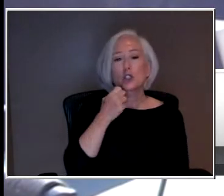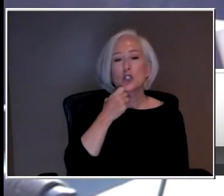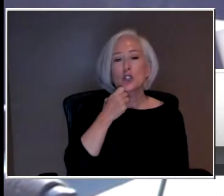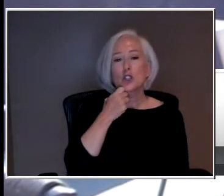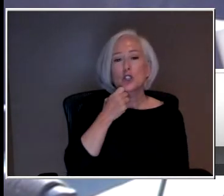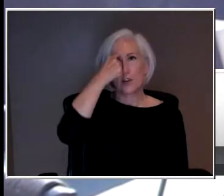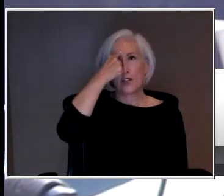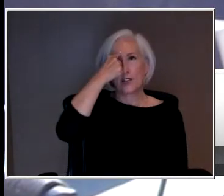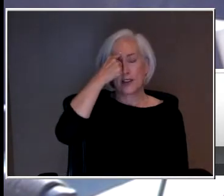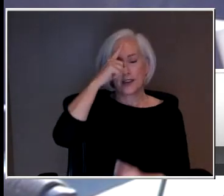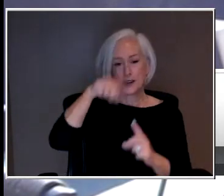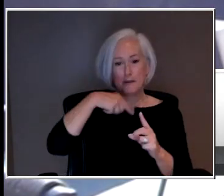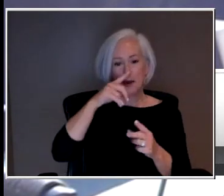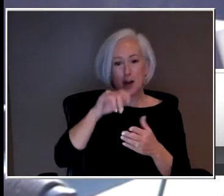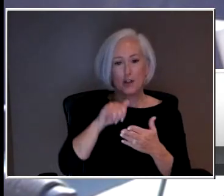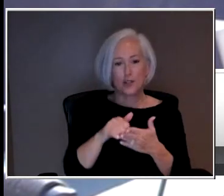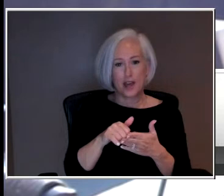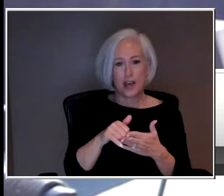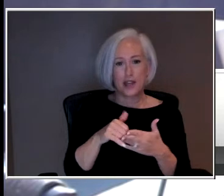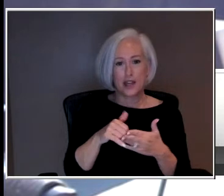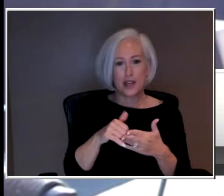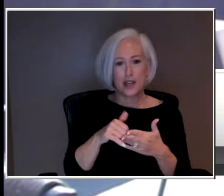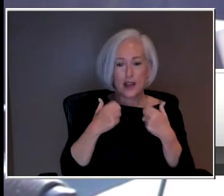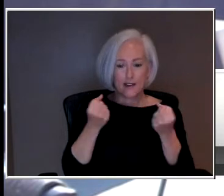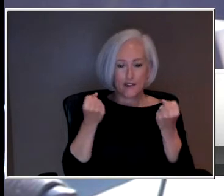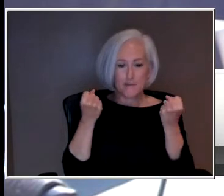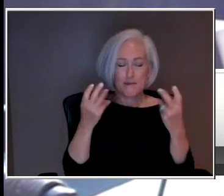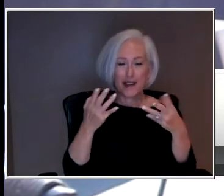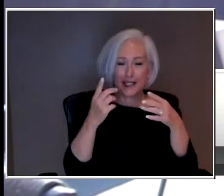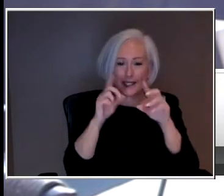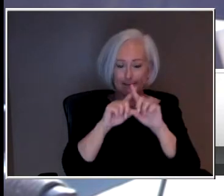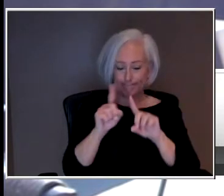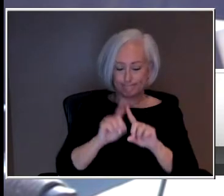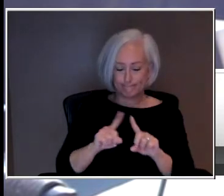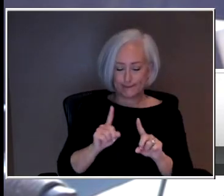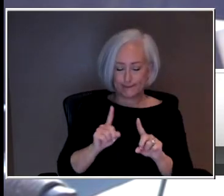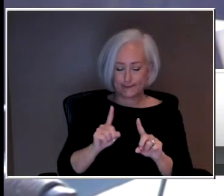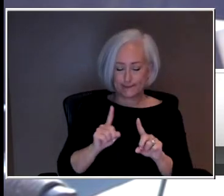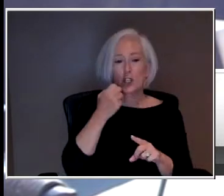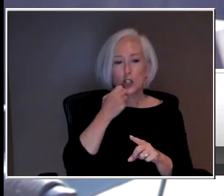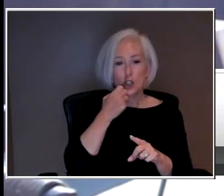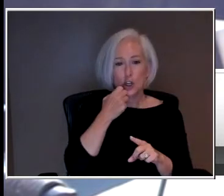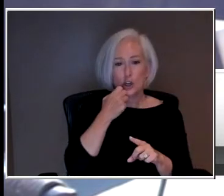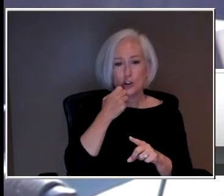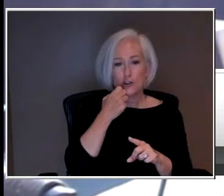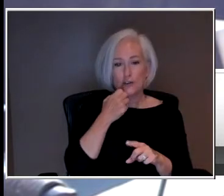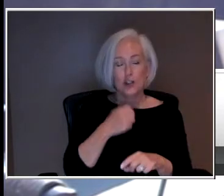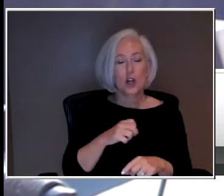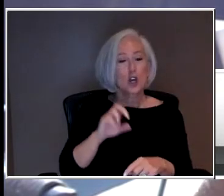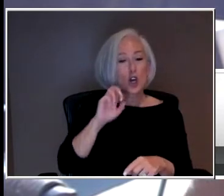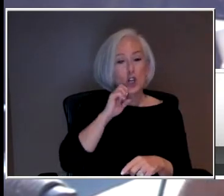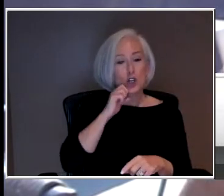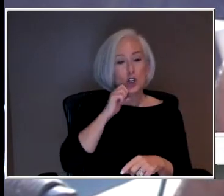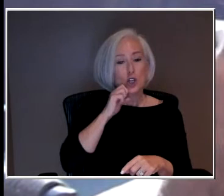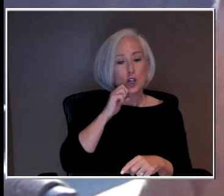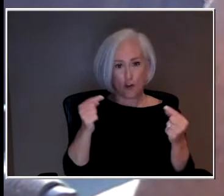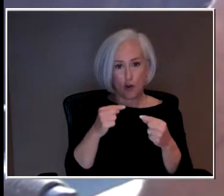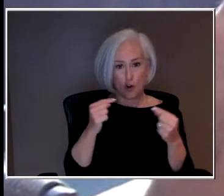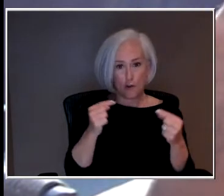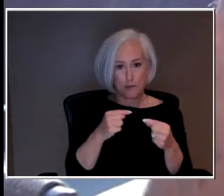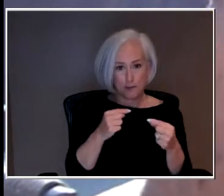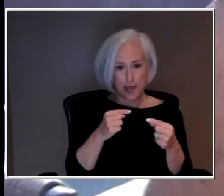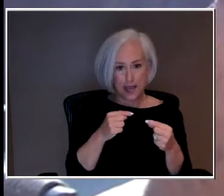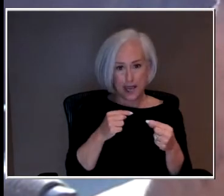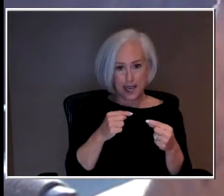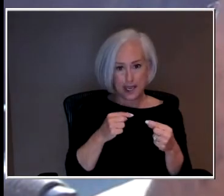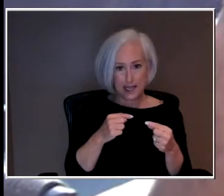very simply, we have all sorts of nerves in our body. When you think about the nerves for pain, we have nerves that are purely sensory. So all they